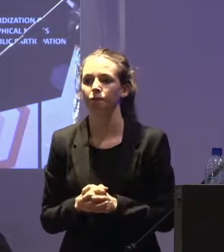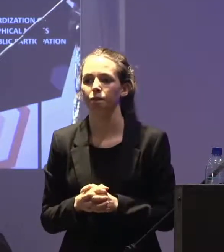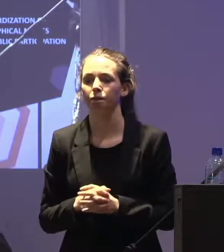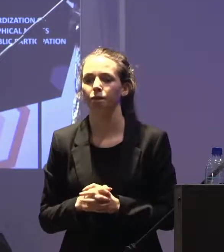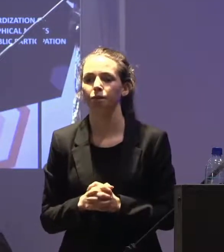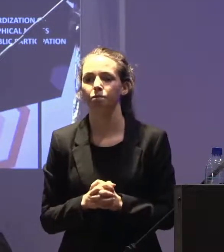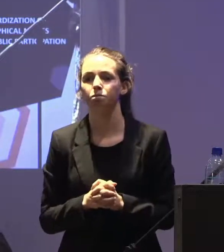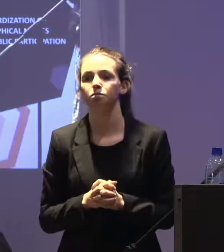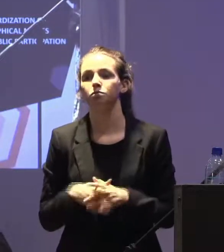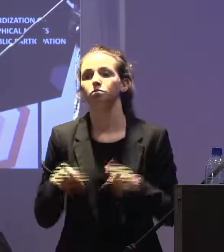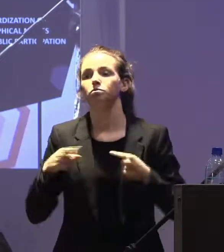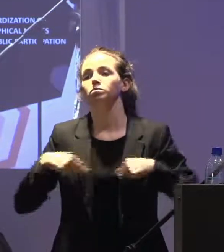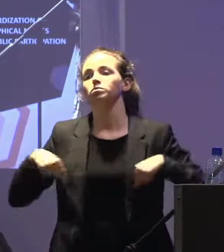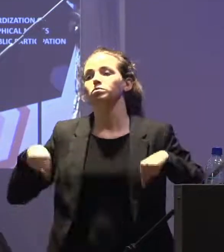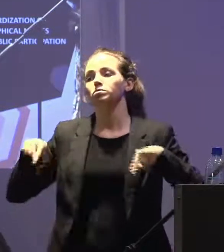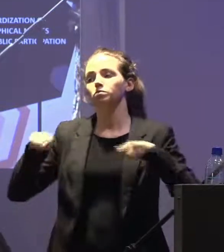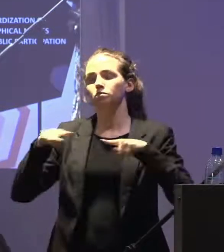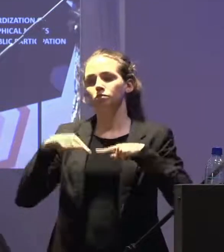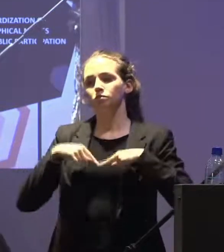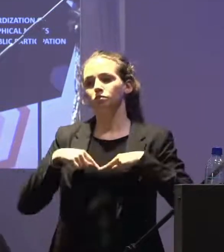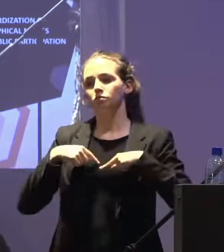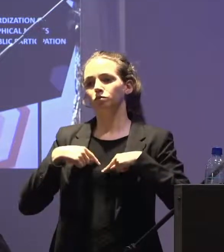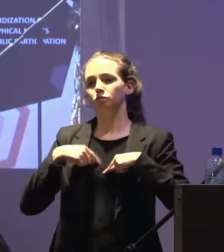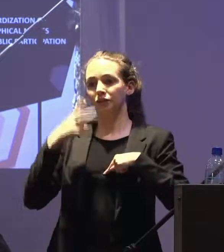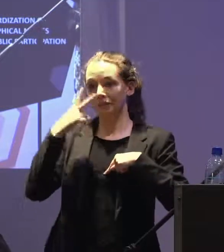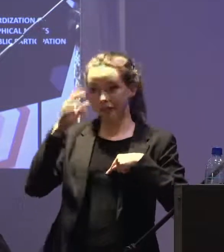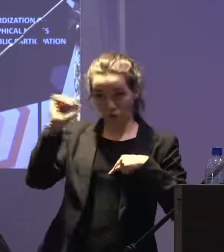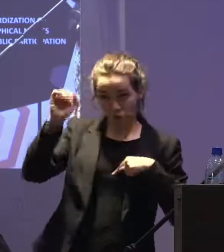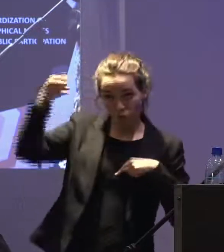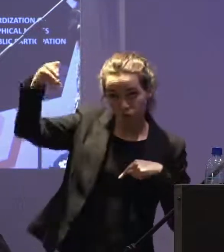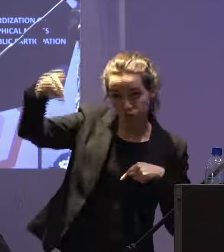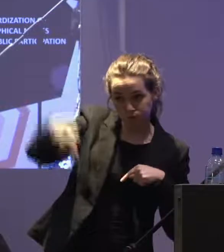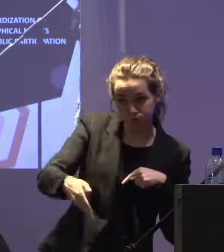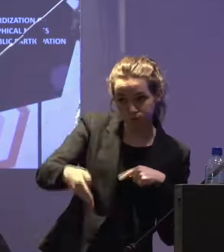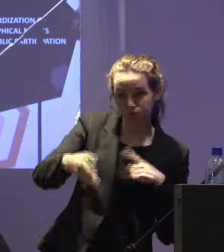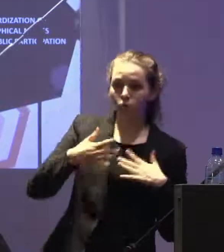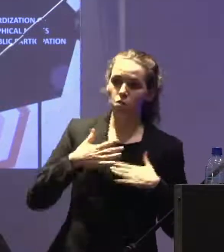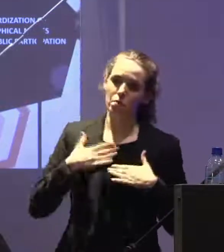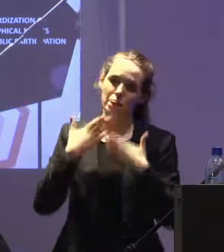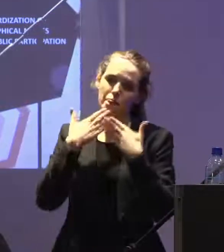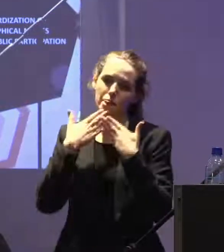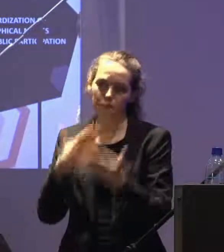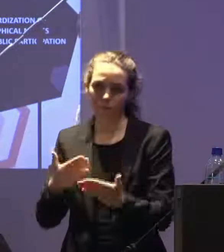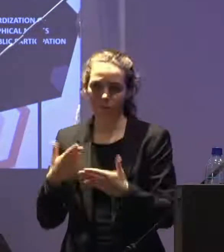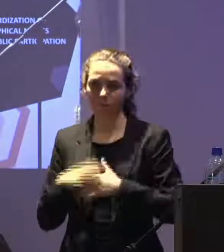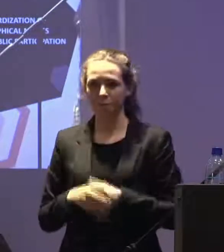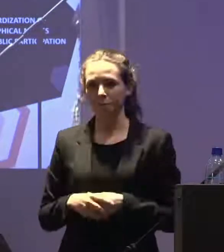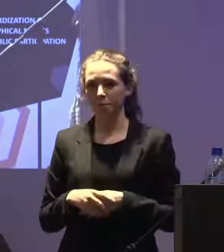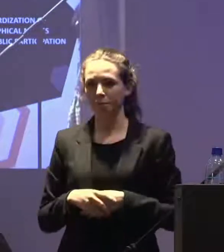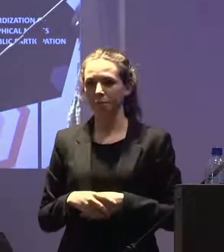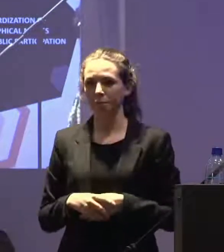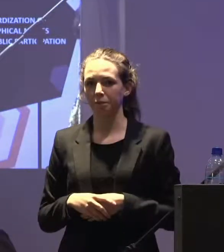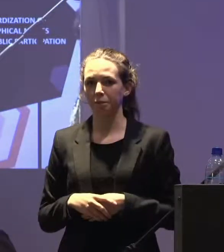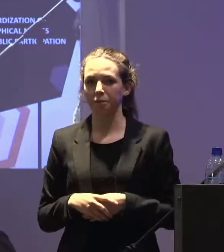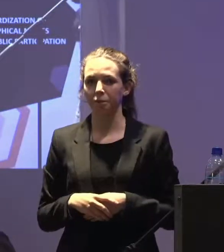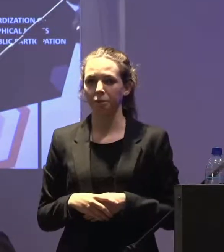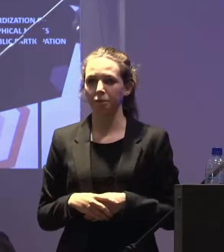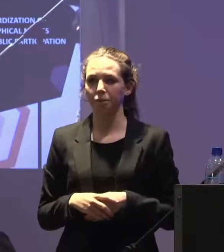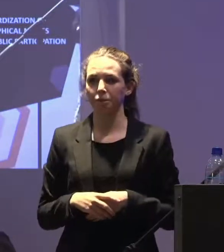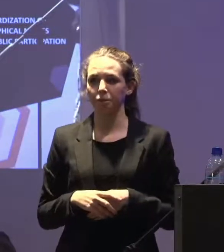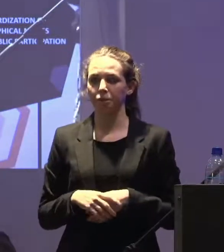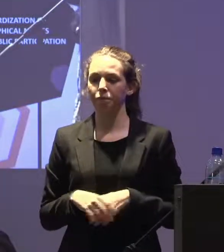We do not take your attendance for granted. We always look up